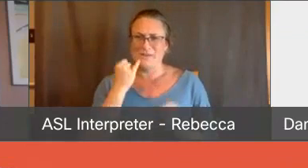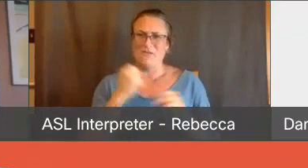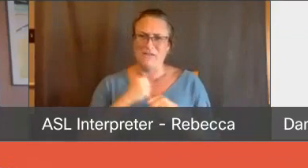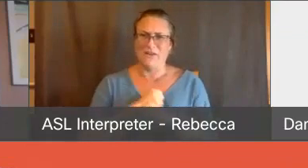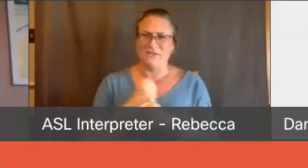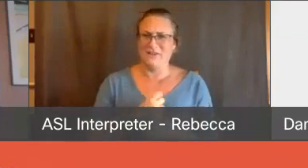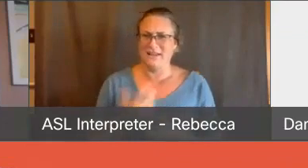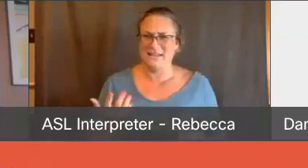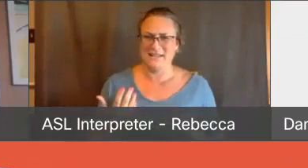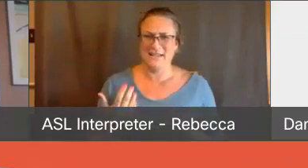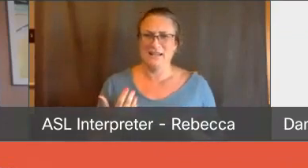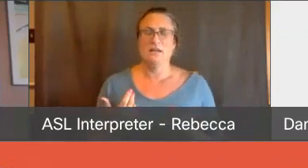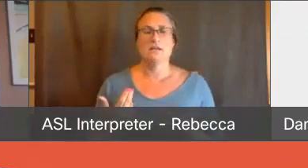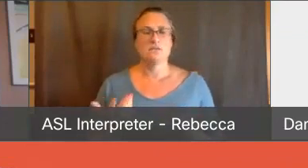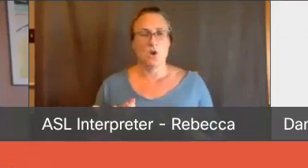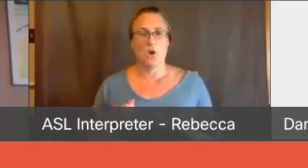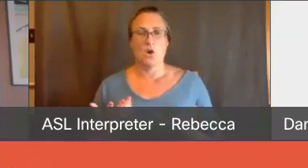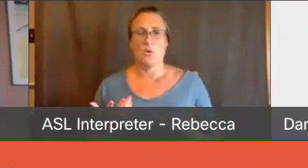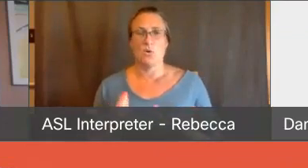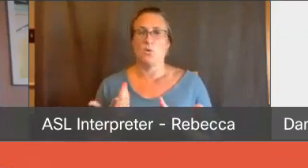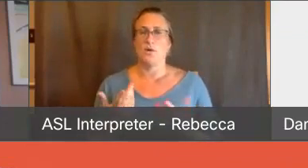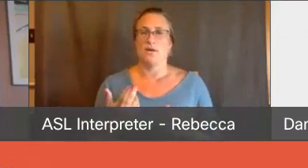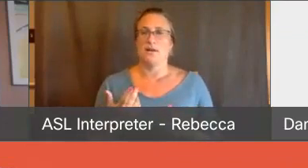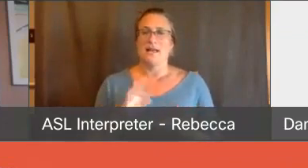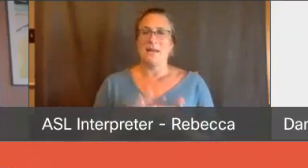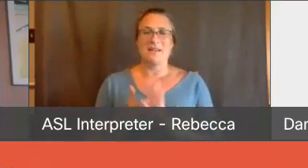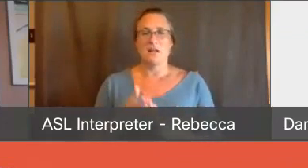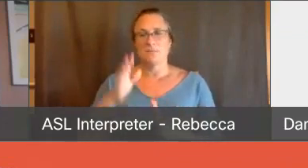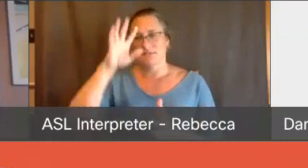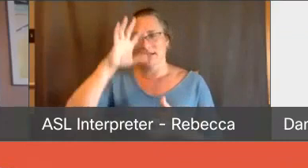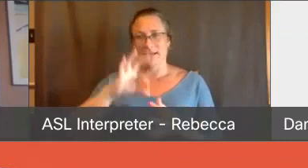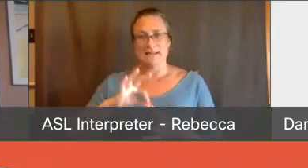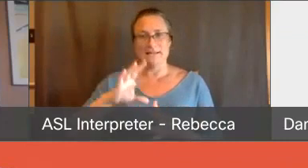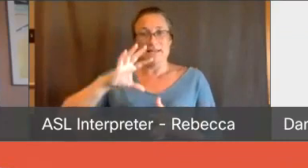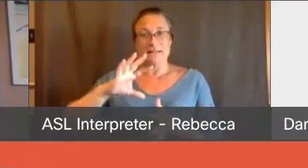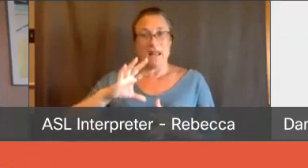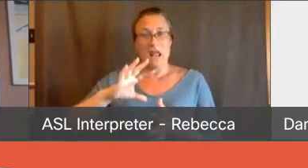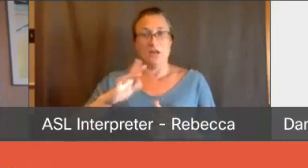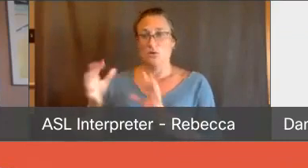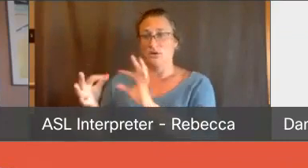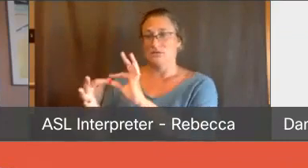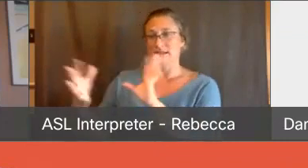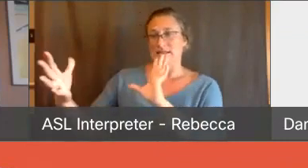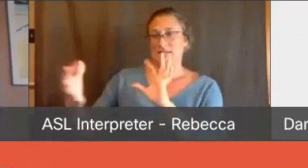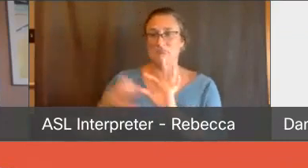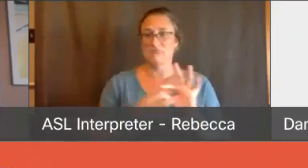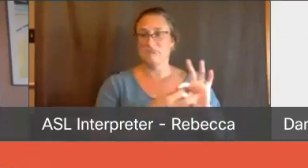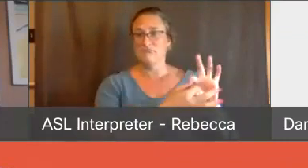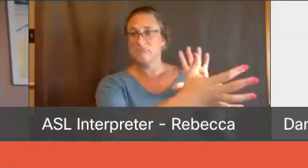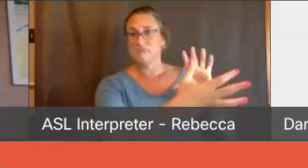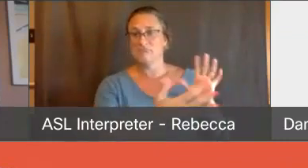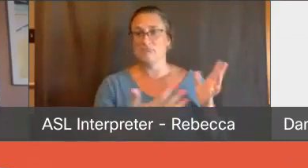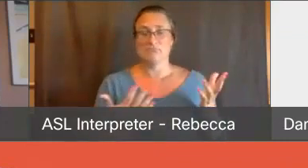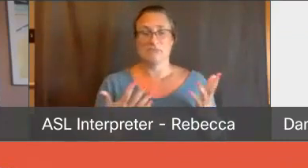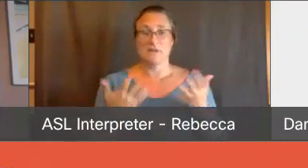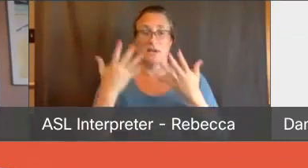of develop this disconnect from ourselves or from other people. And unfortunately, a lot of ways that people deal with